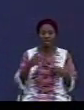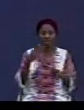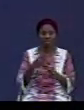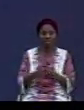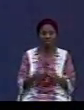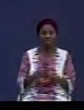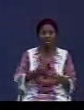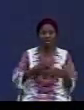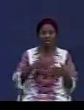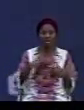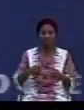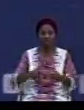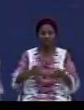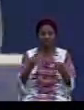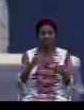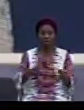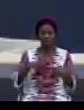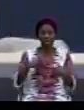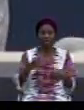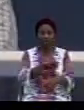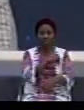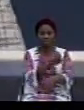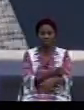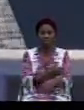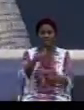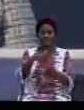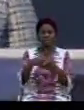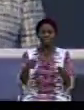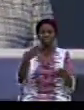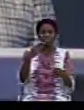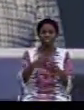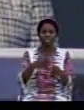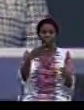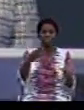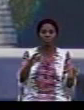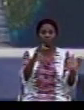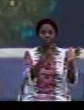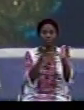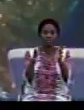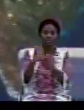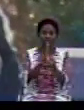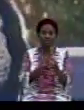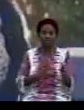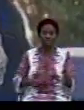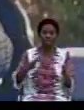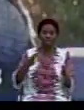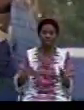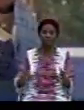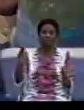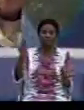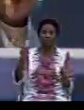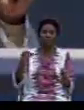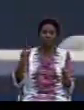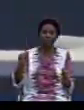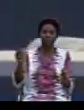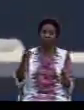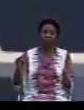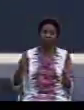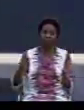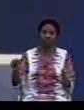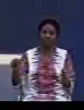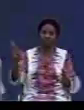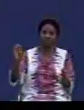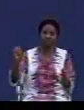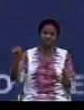the authority. In the name of Jesus Christ of Nazareth. You know,